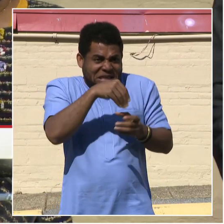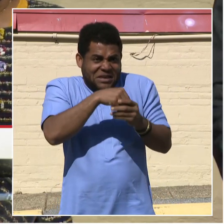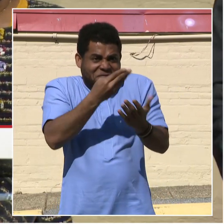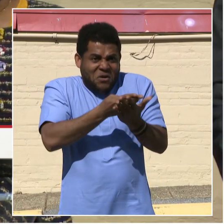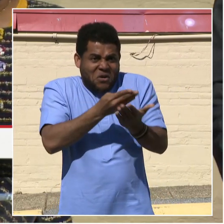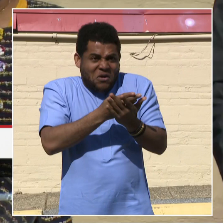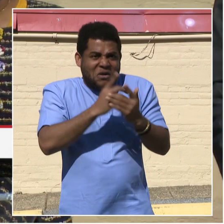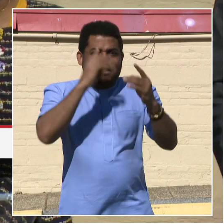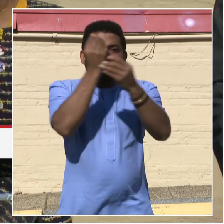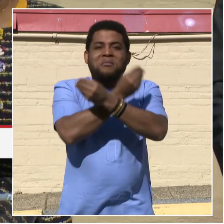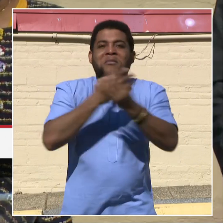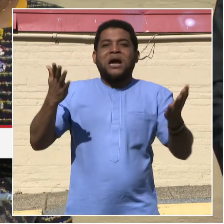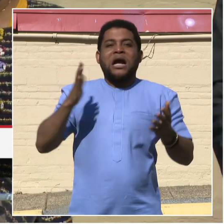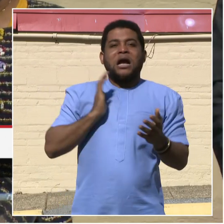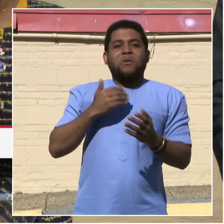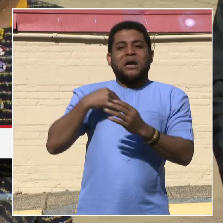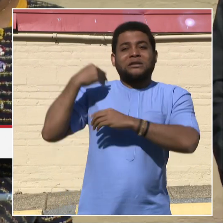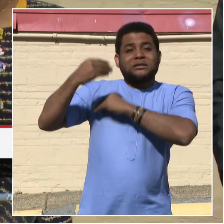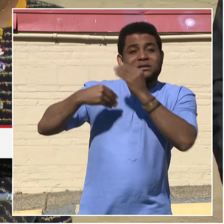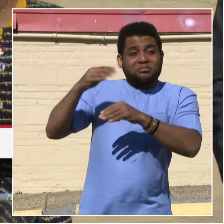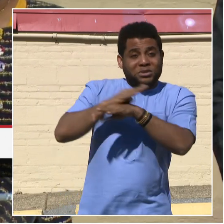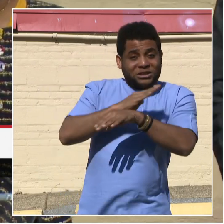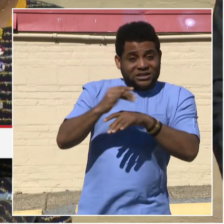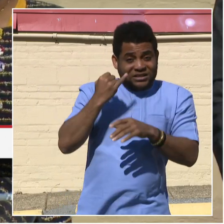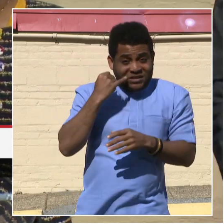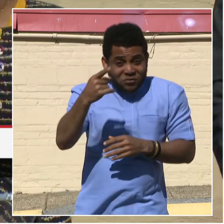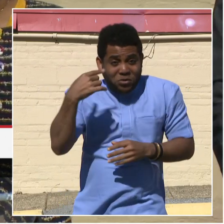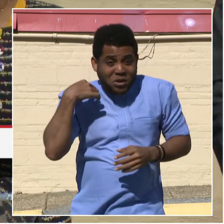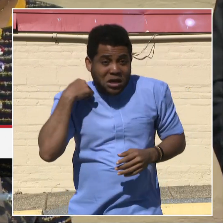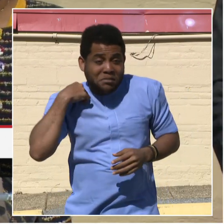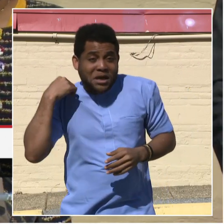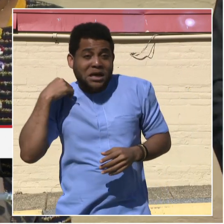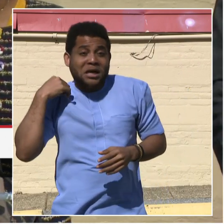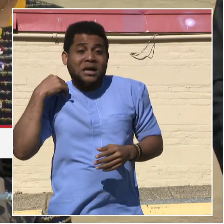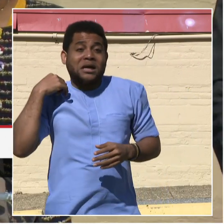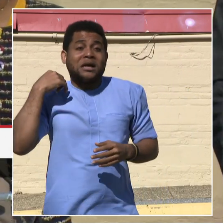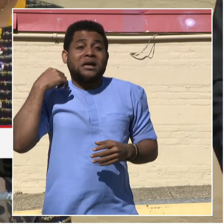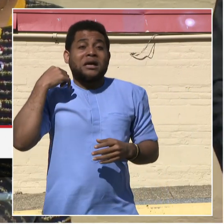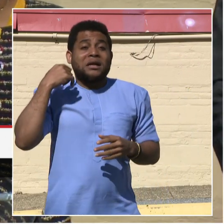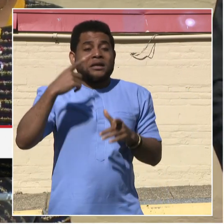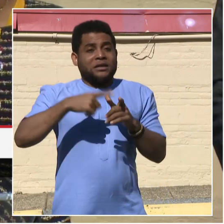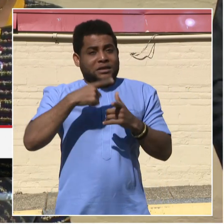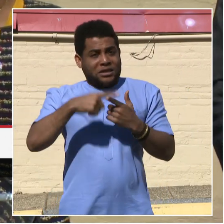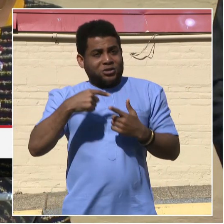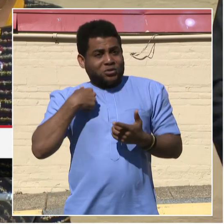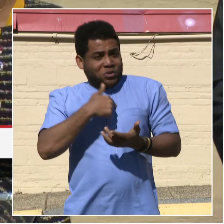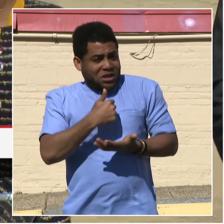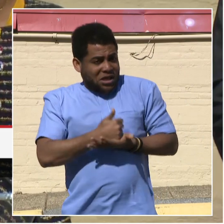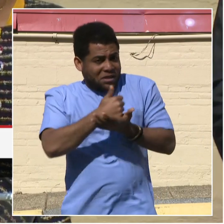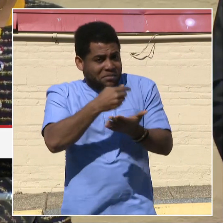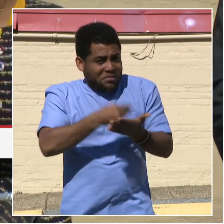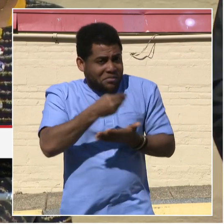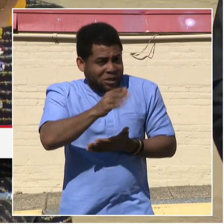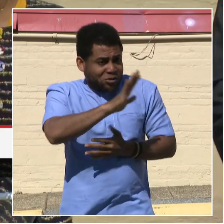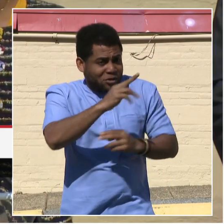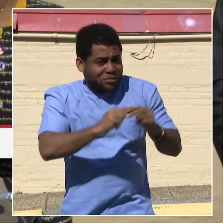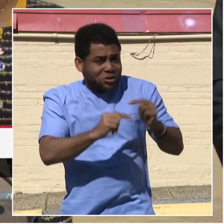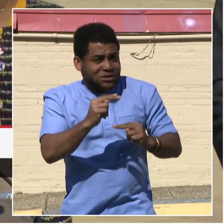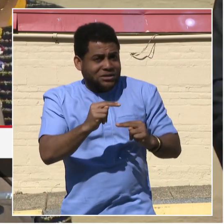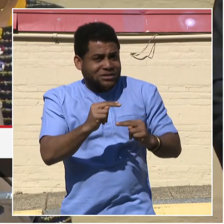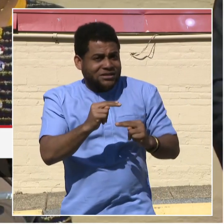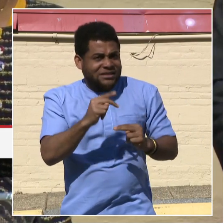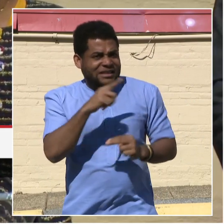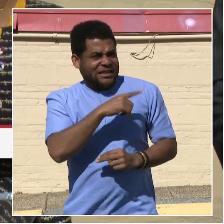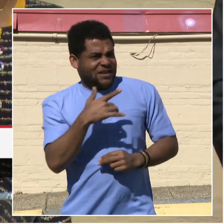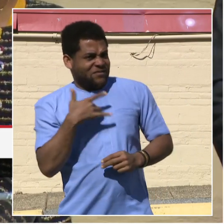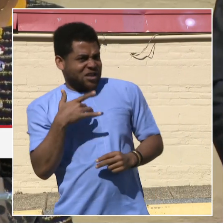legacy businesses that if they applied, then that we would help them buy their buildings. They were skeptical that